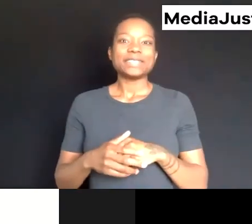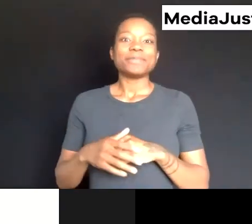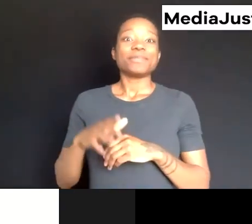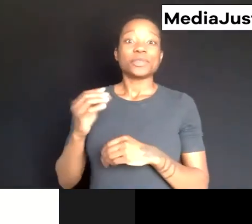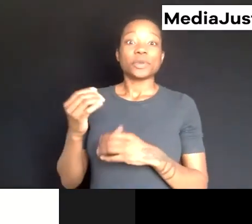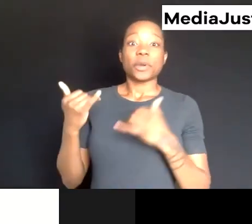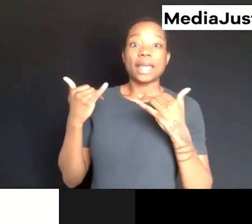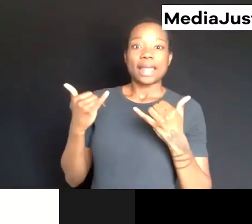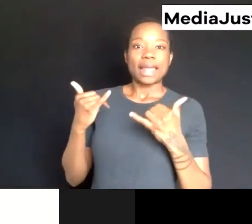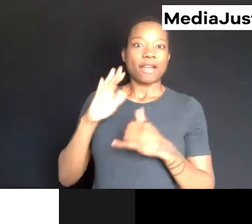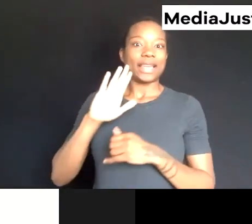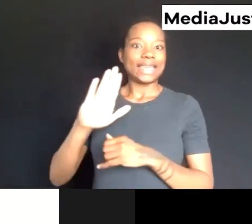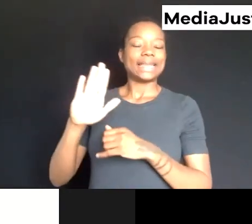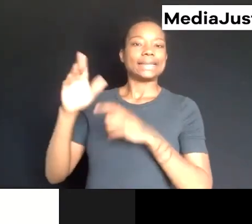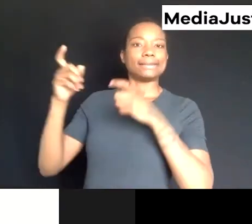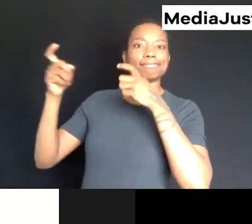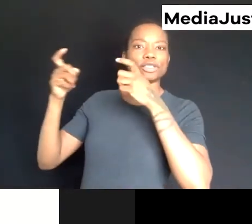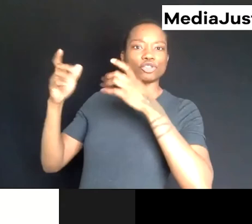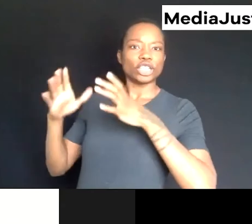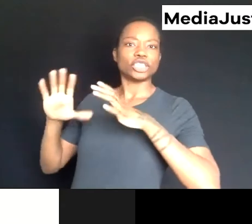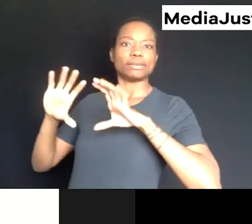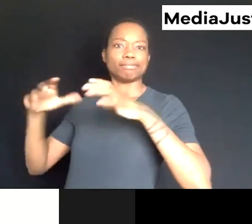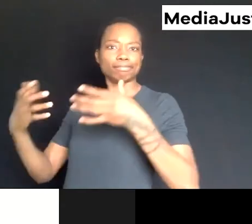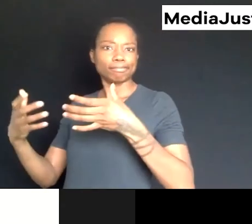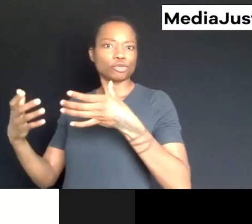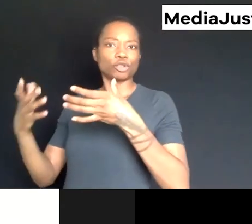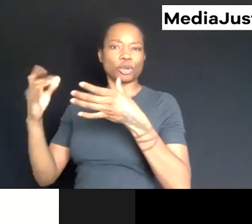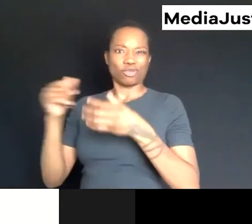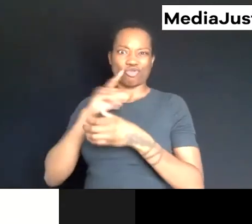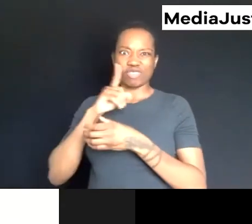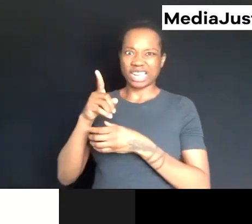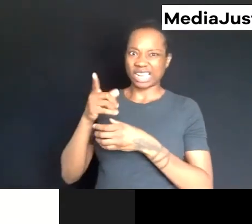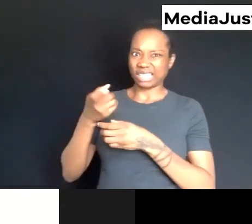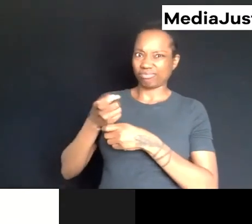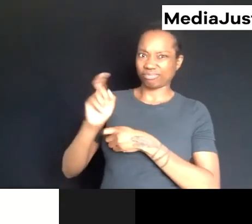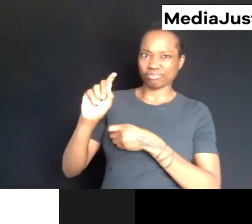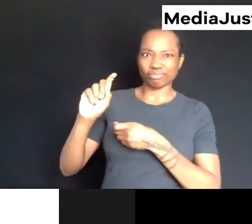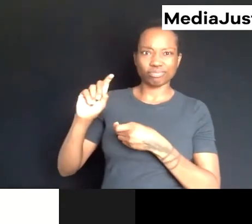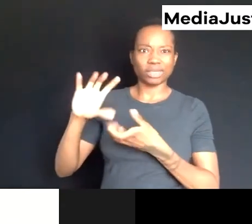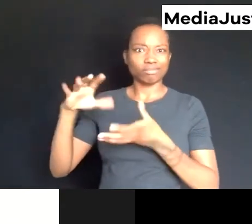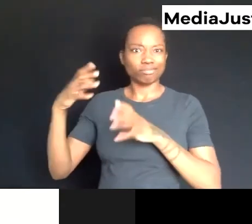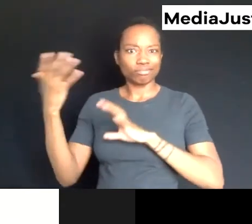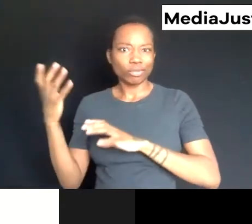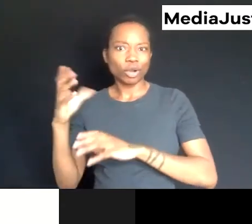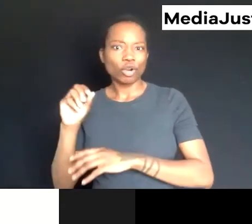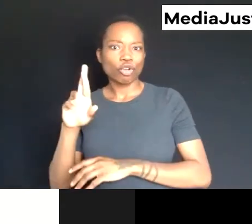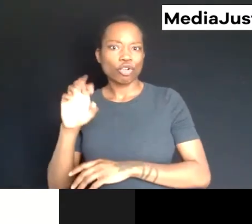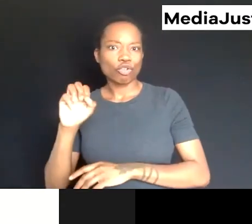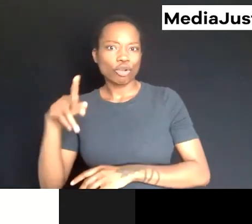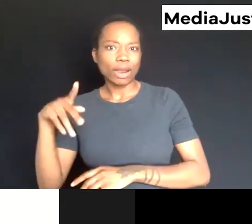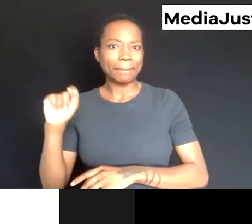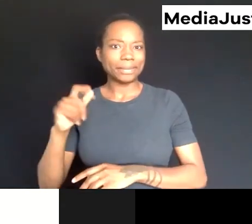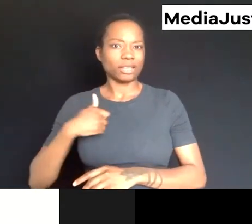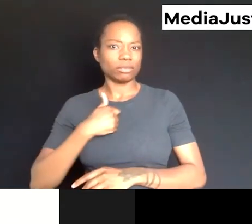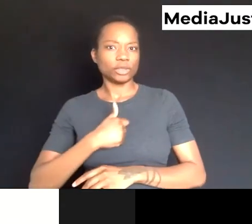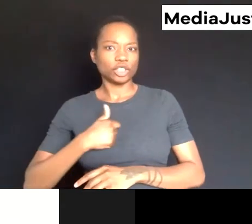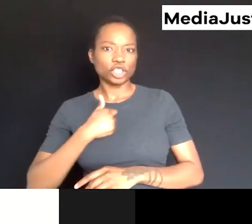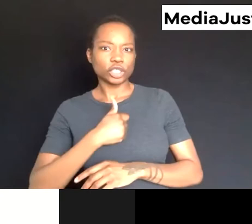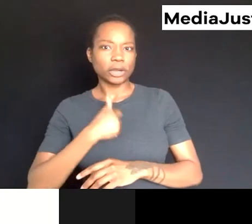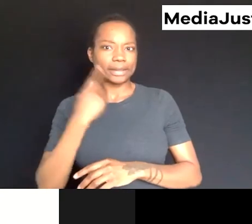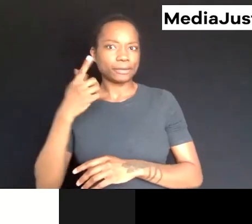like buying guns from the Iranians and selling them to the Contras in Nicaragua. And sorry, I'm not sure who's calling